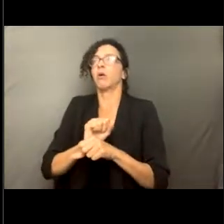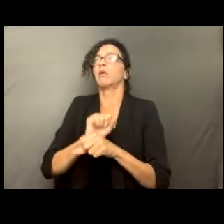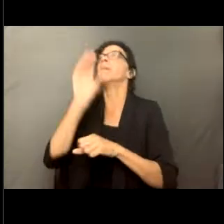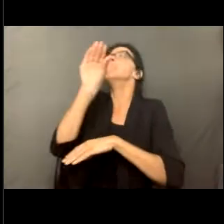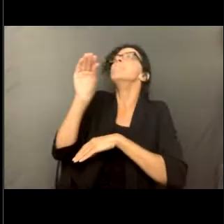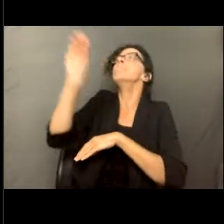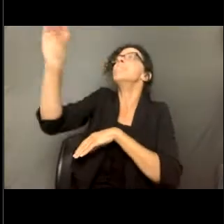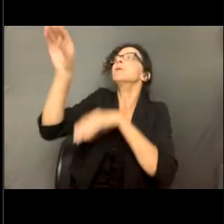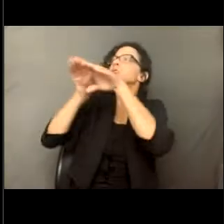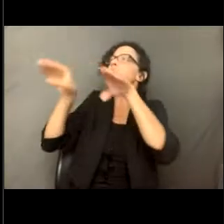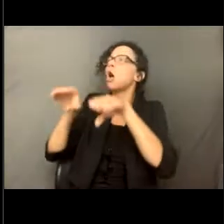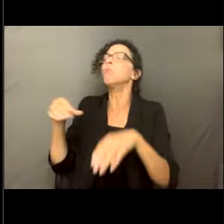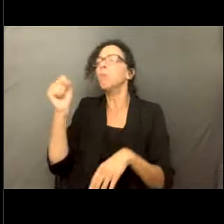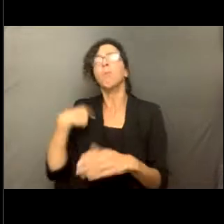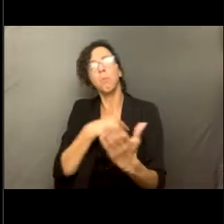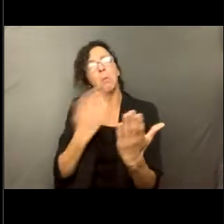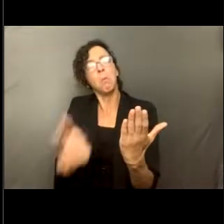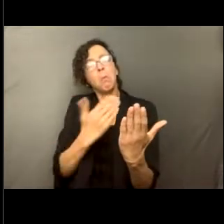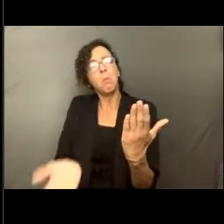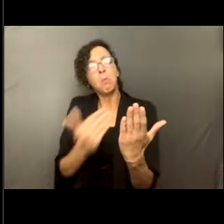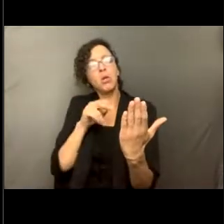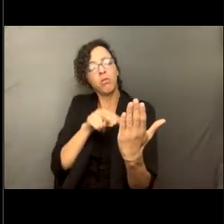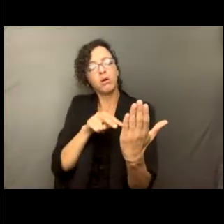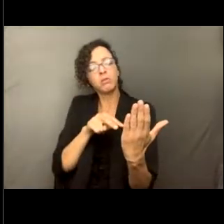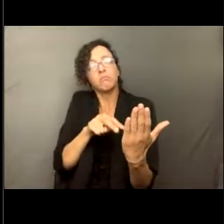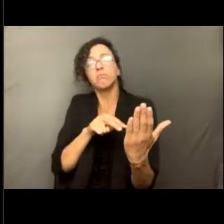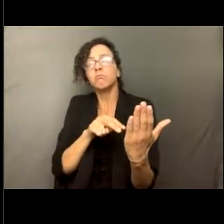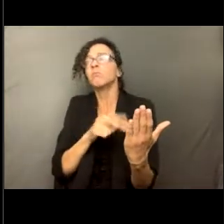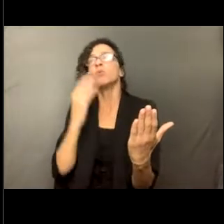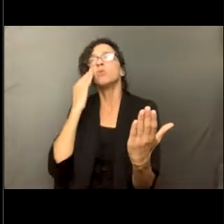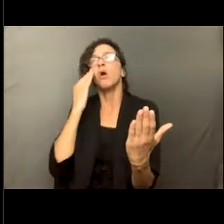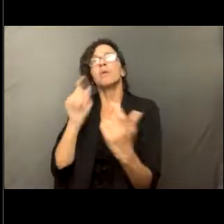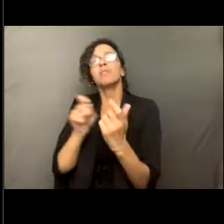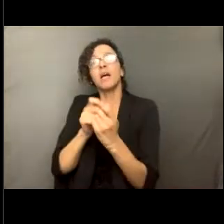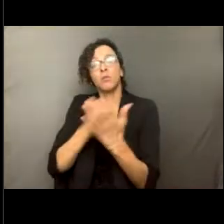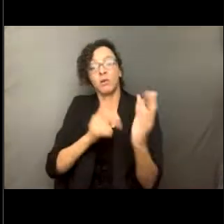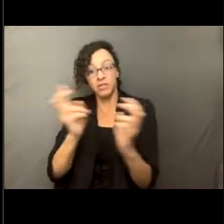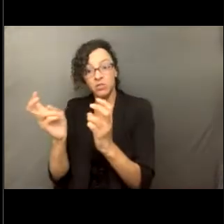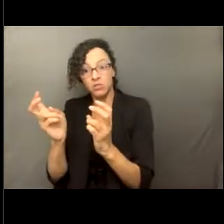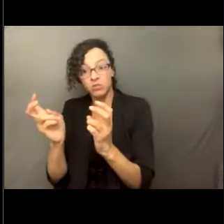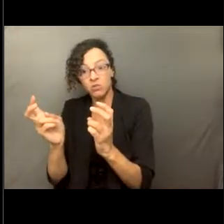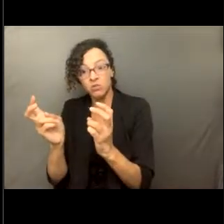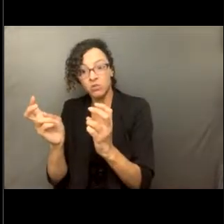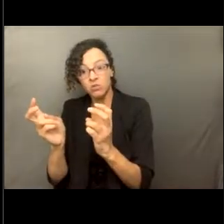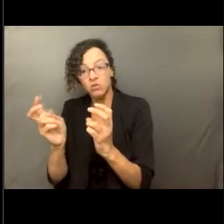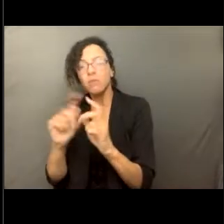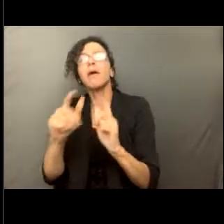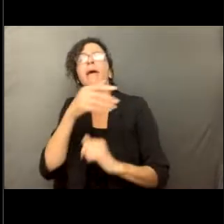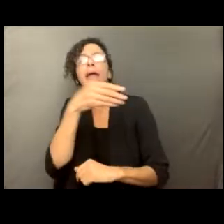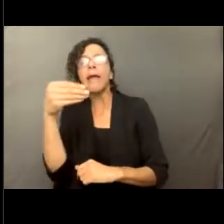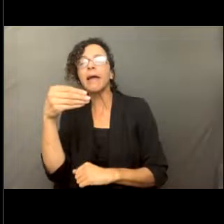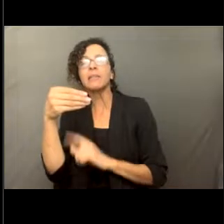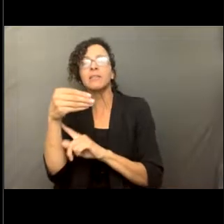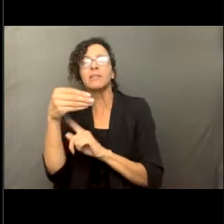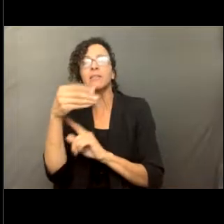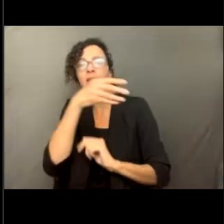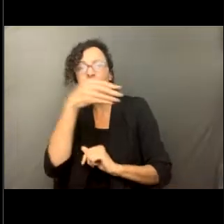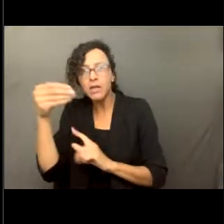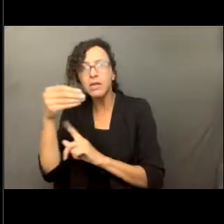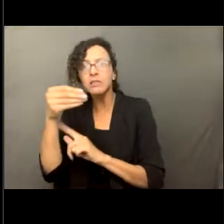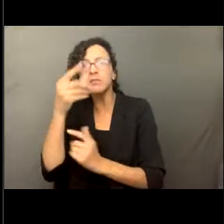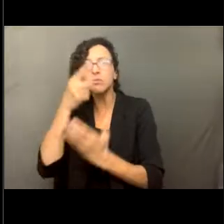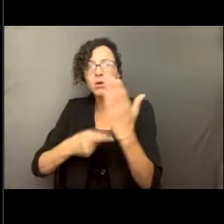we look at it, we know exactly what those issues are, but that and now what do we do with it to make this better?